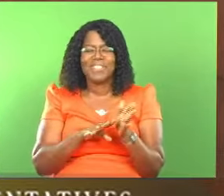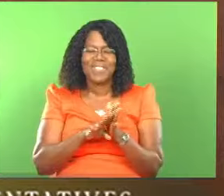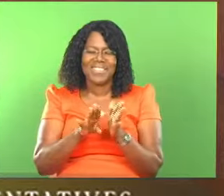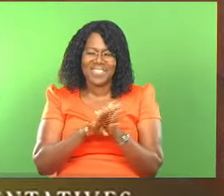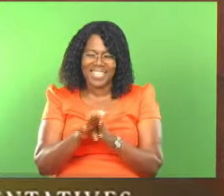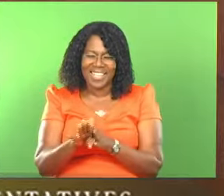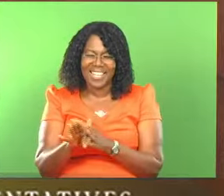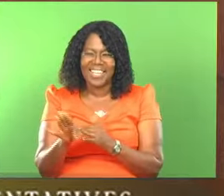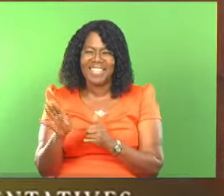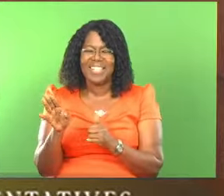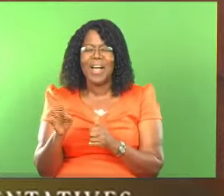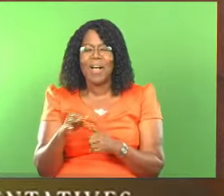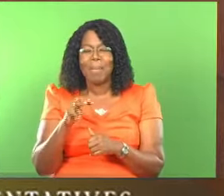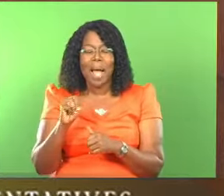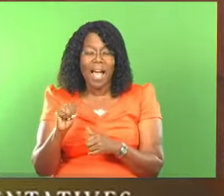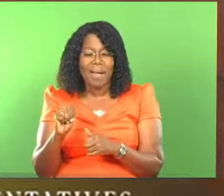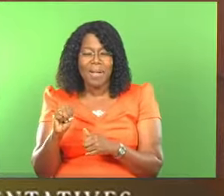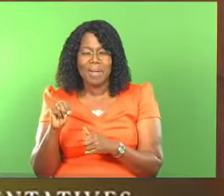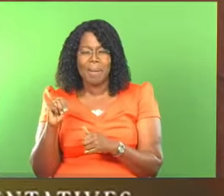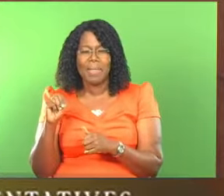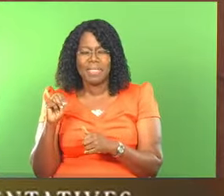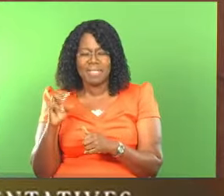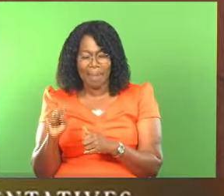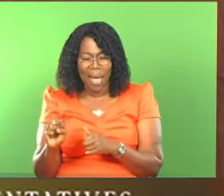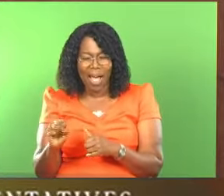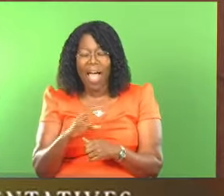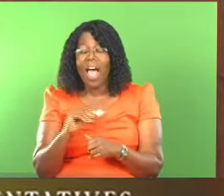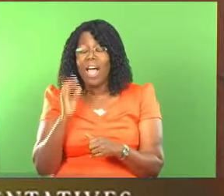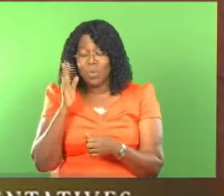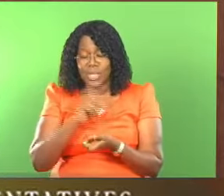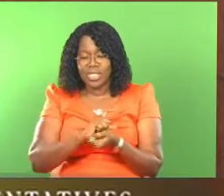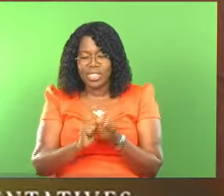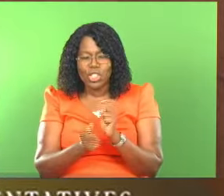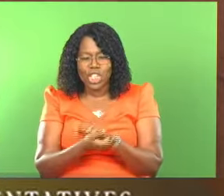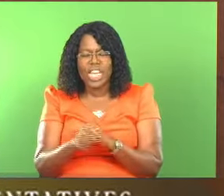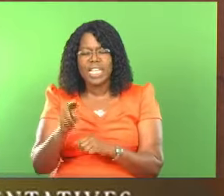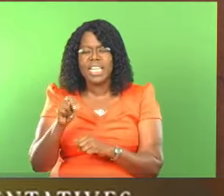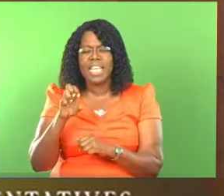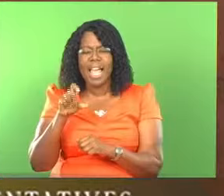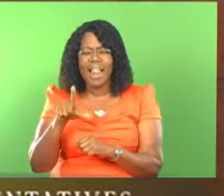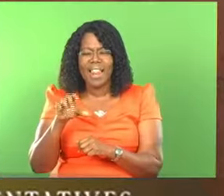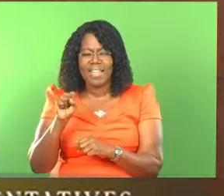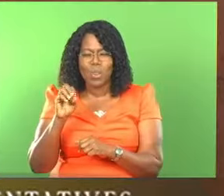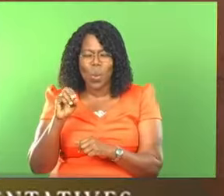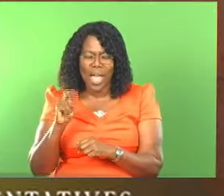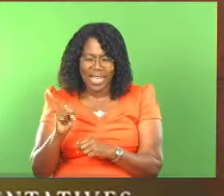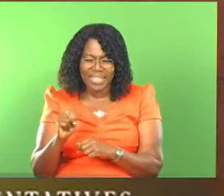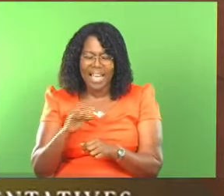cultural heritage site with digitized indentation records.